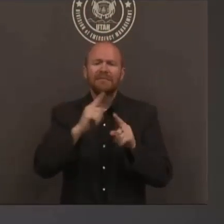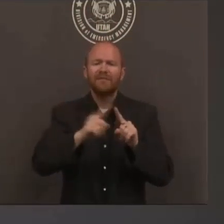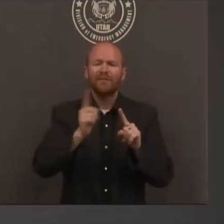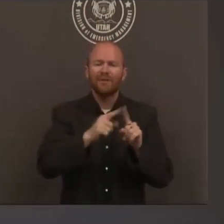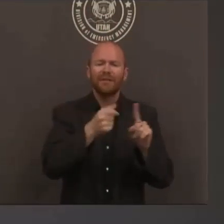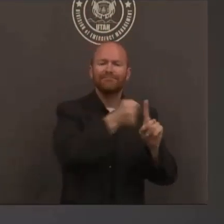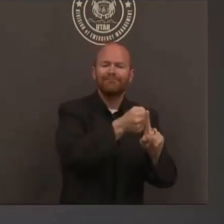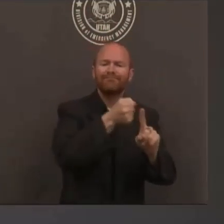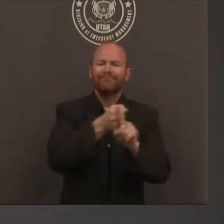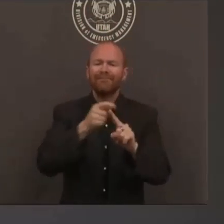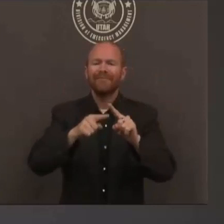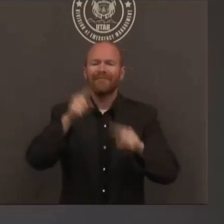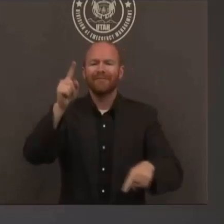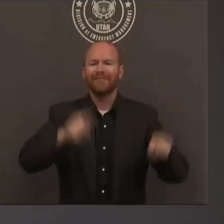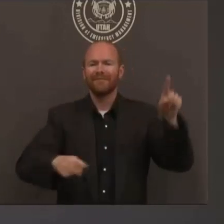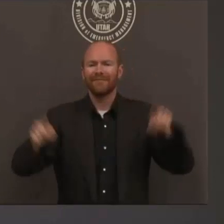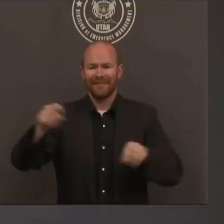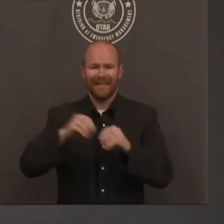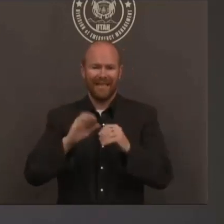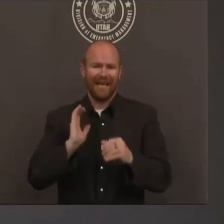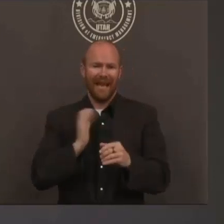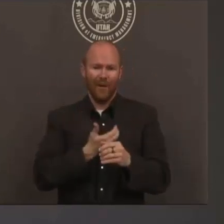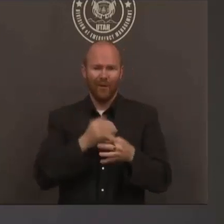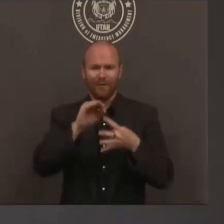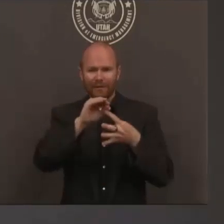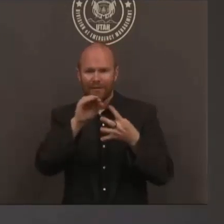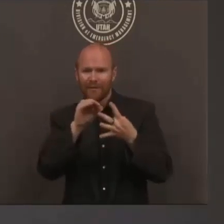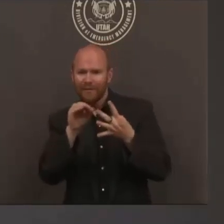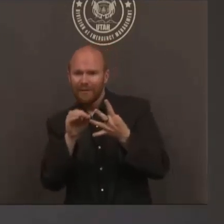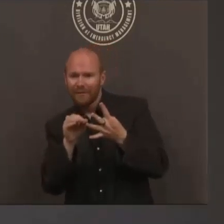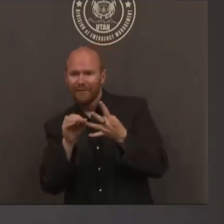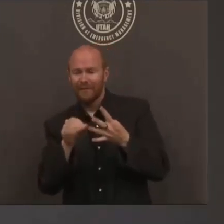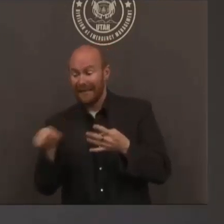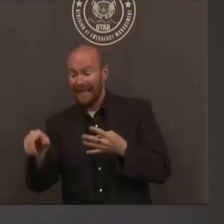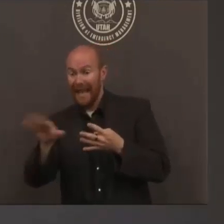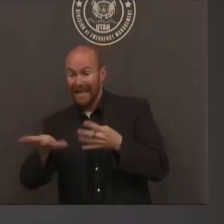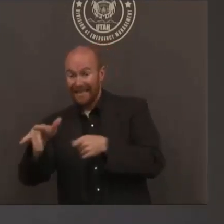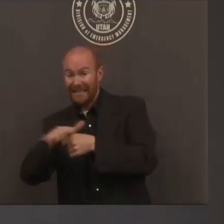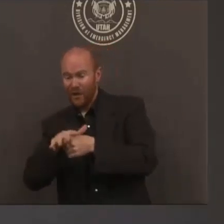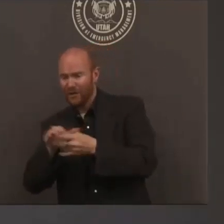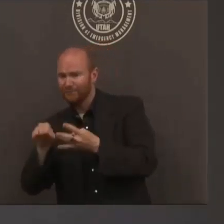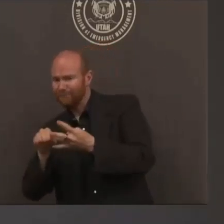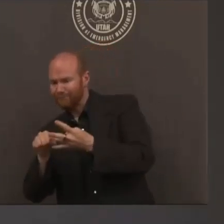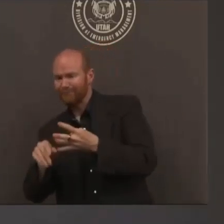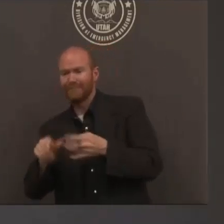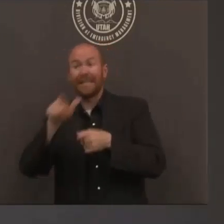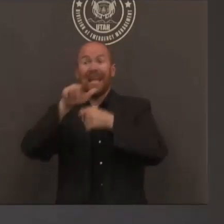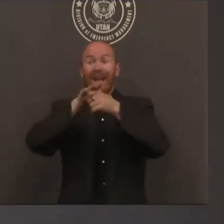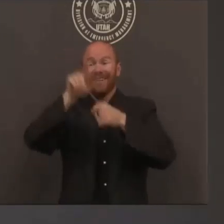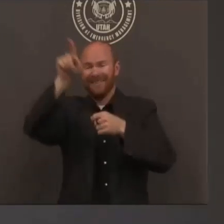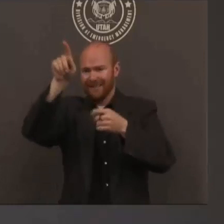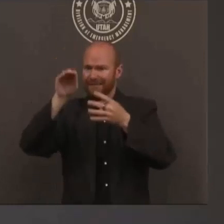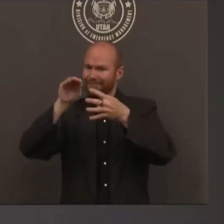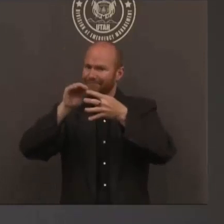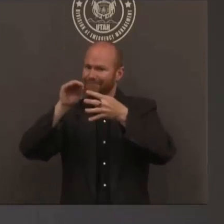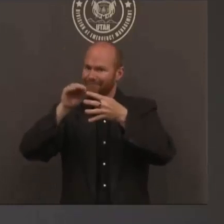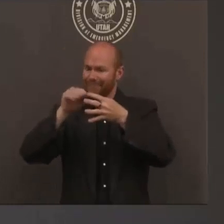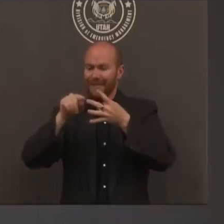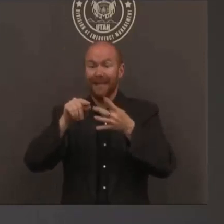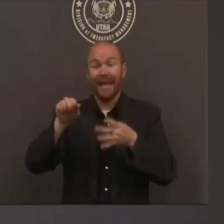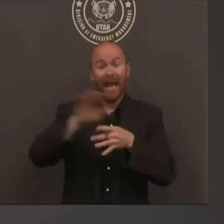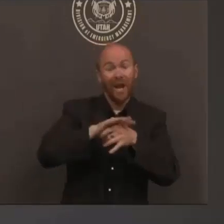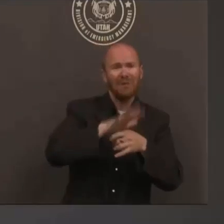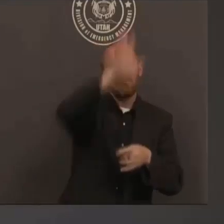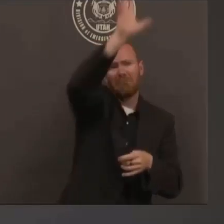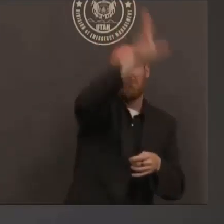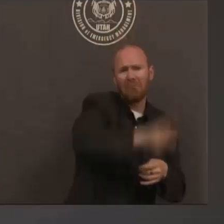for variation. And we certainly will look at the local elected officials, and particularly local health departments, to tell us